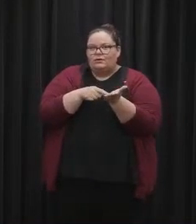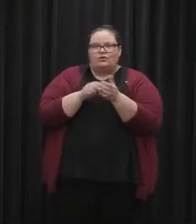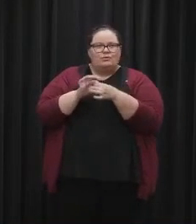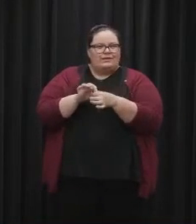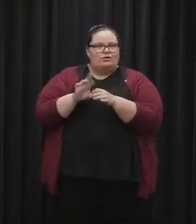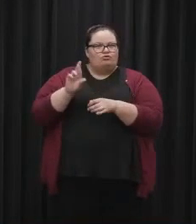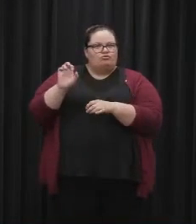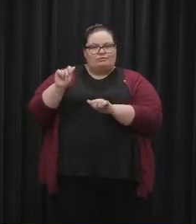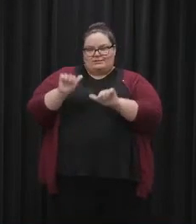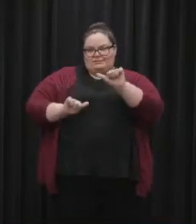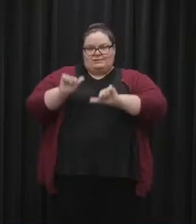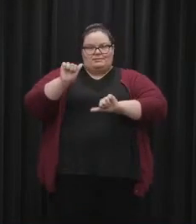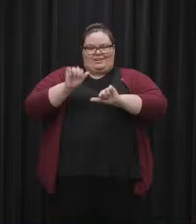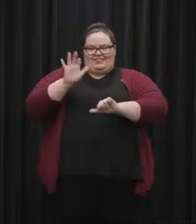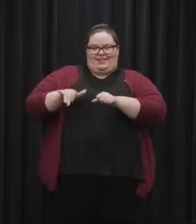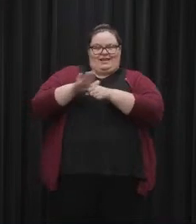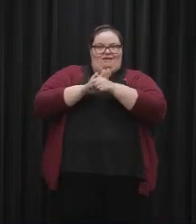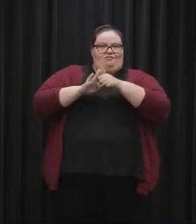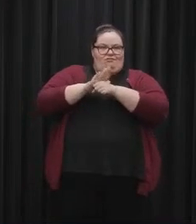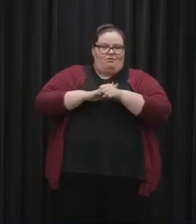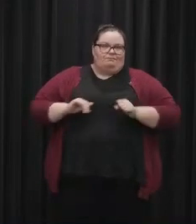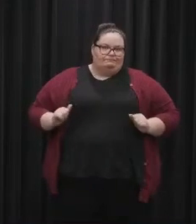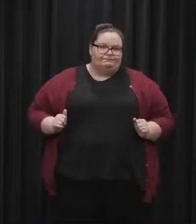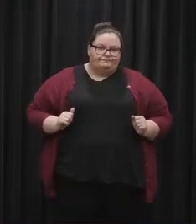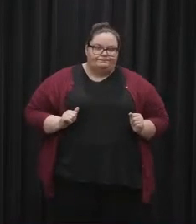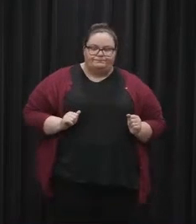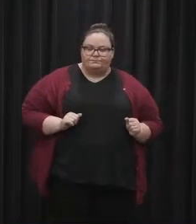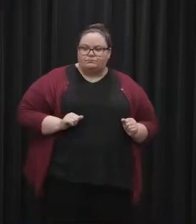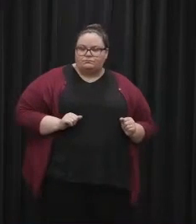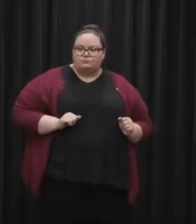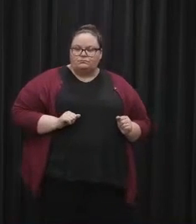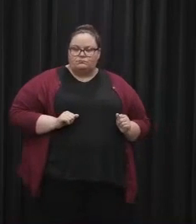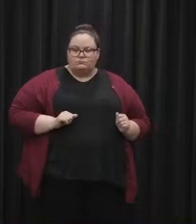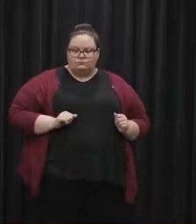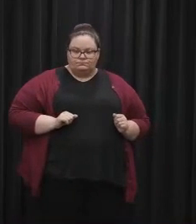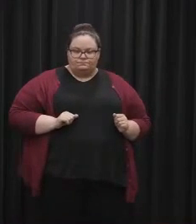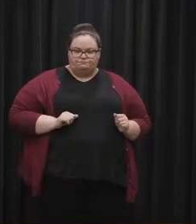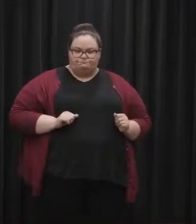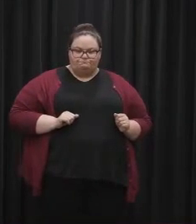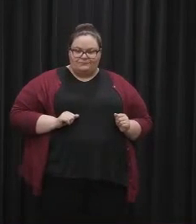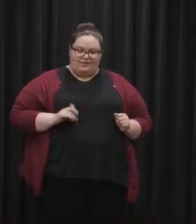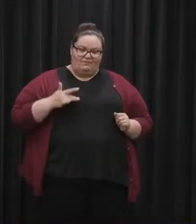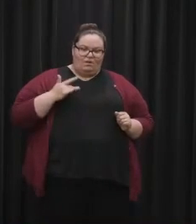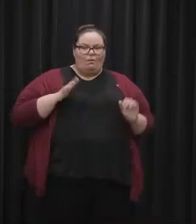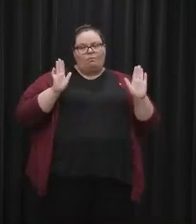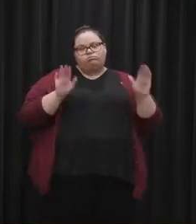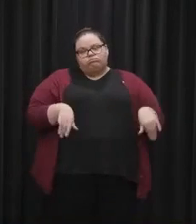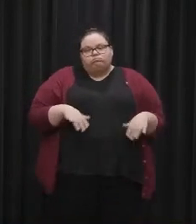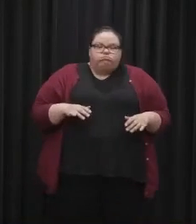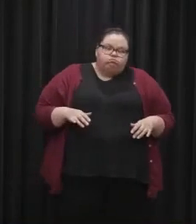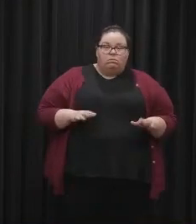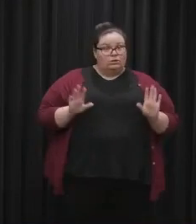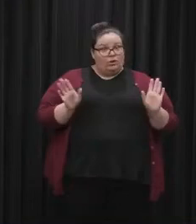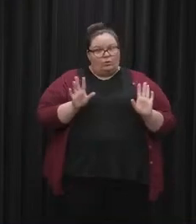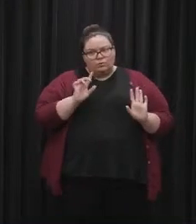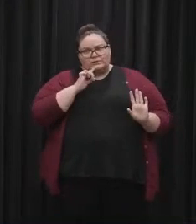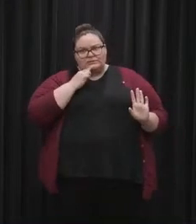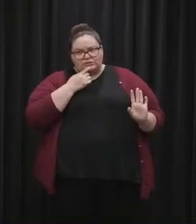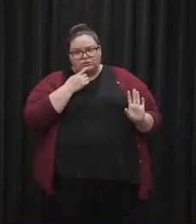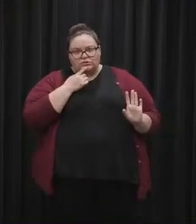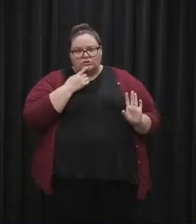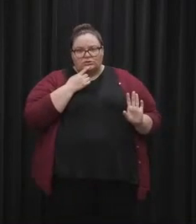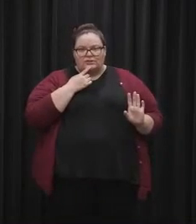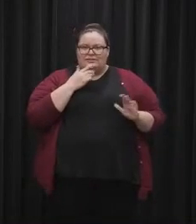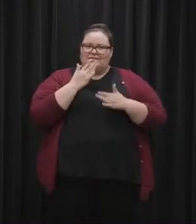risk assessment based on that individual area's risk. And we don't take that lightly. So I have had